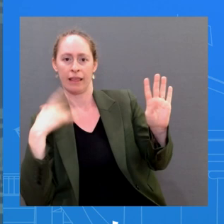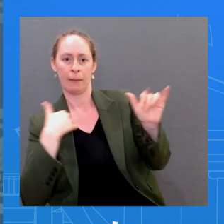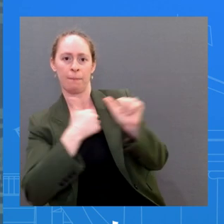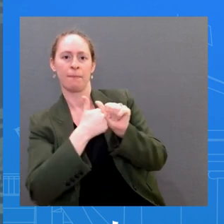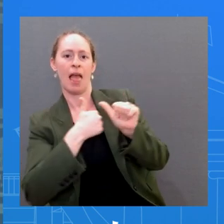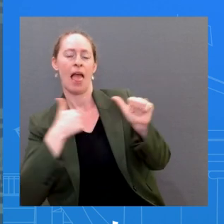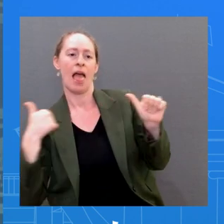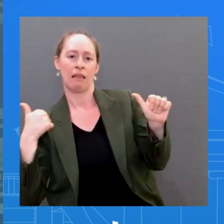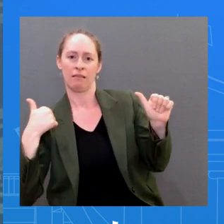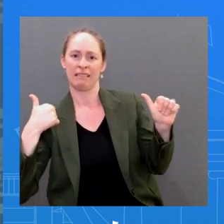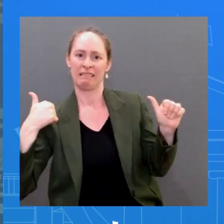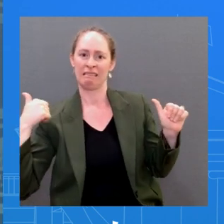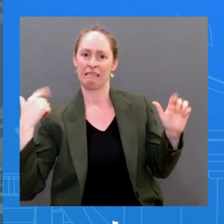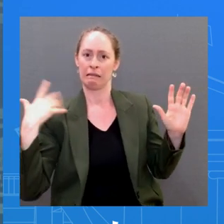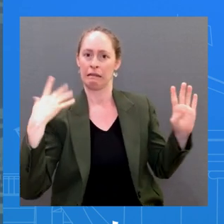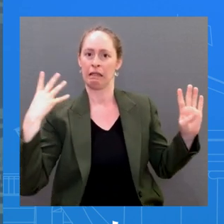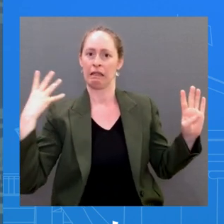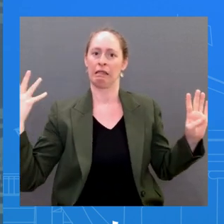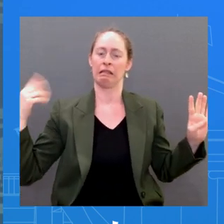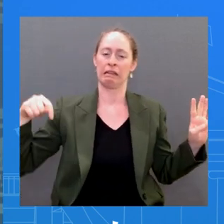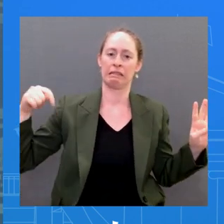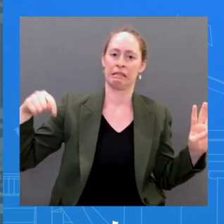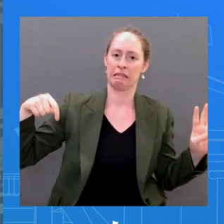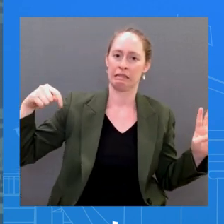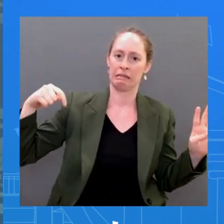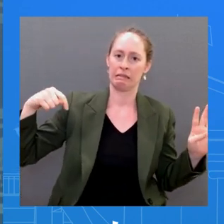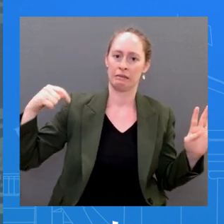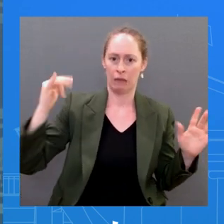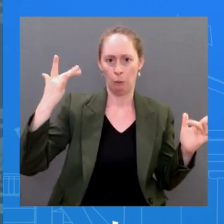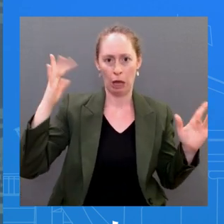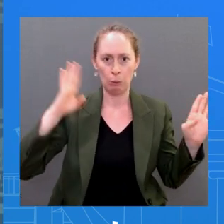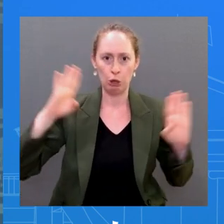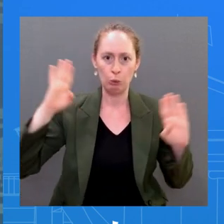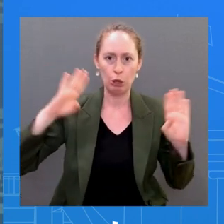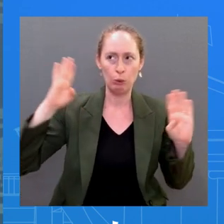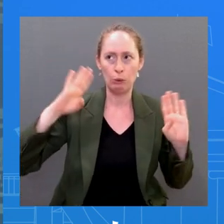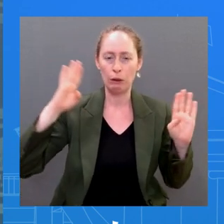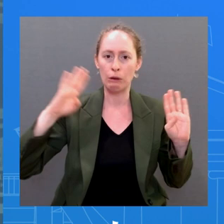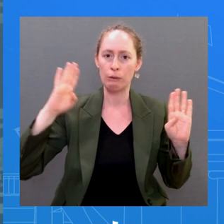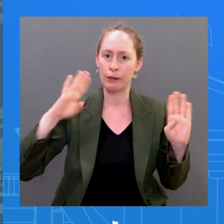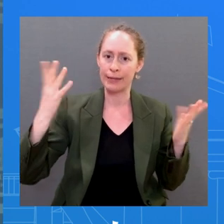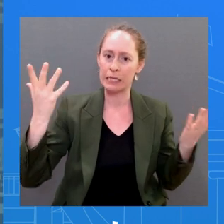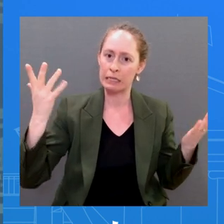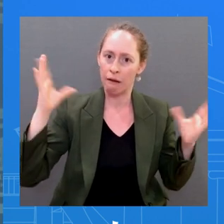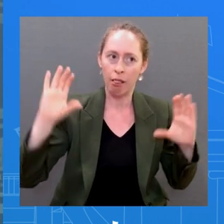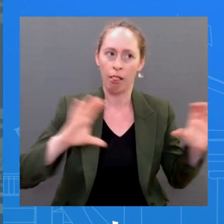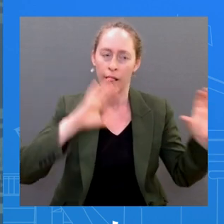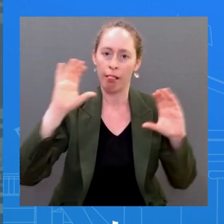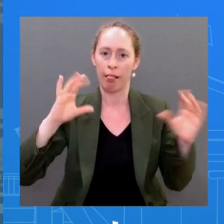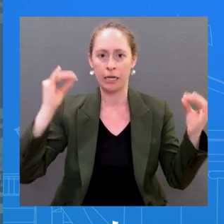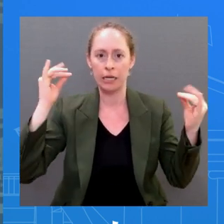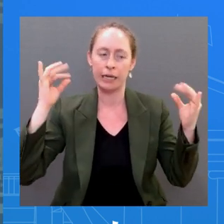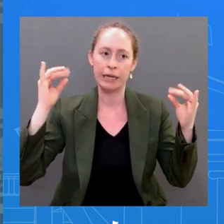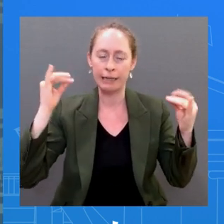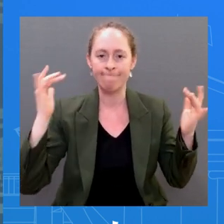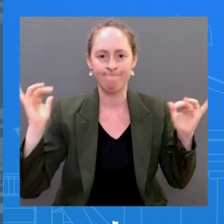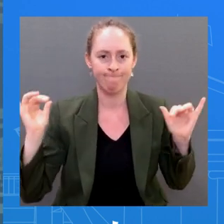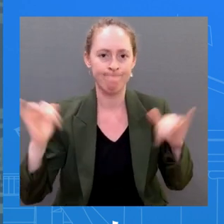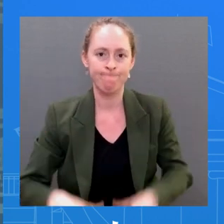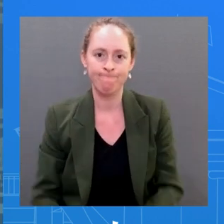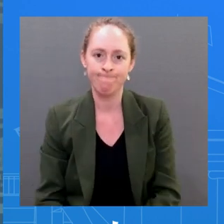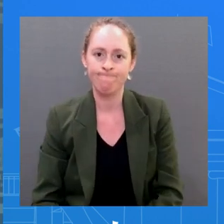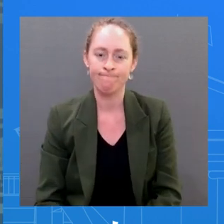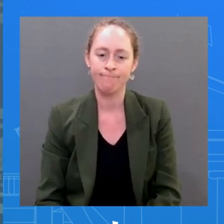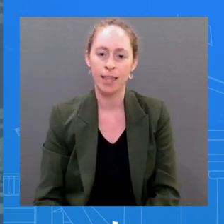when we think about the path forward and how we're going to get to where we need to be, you know, we're working closely with members of Congress on